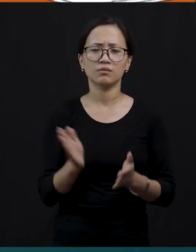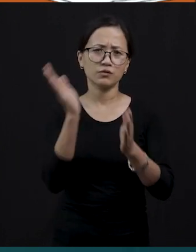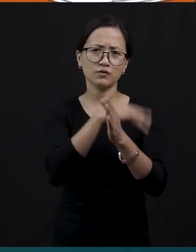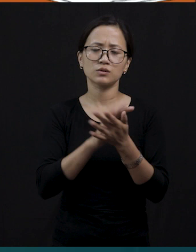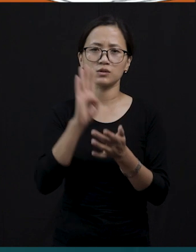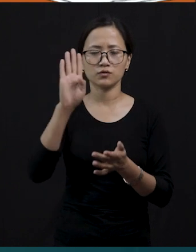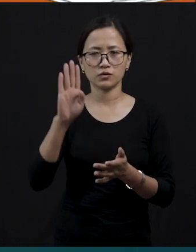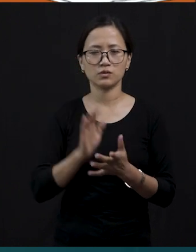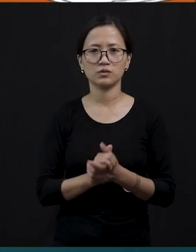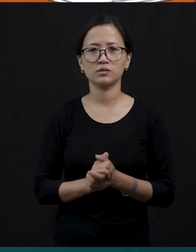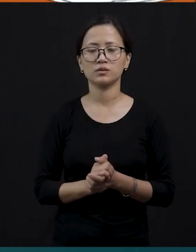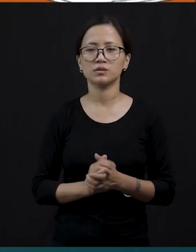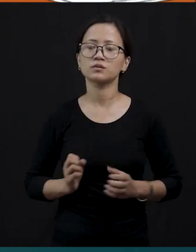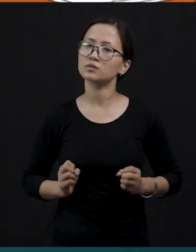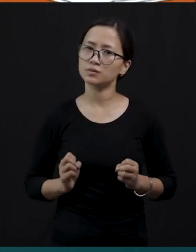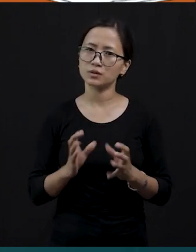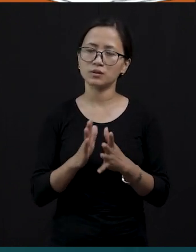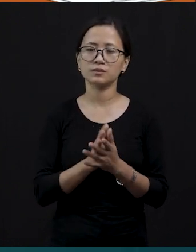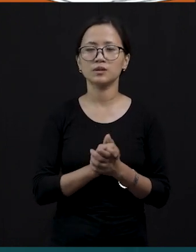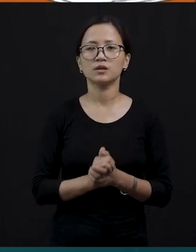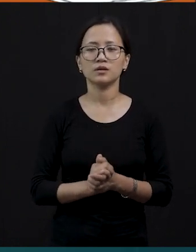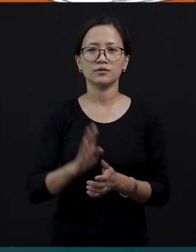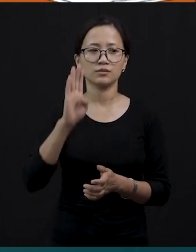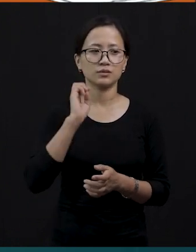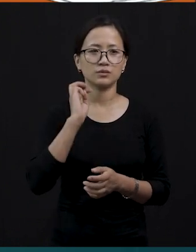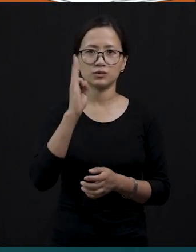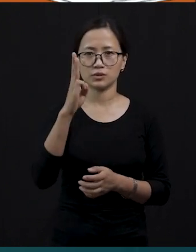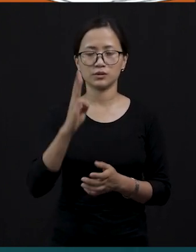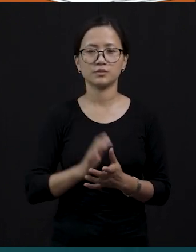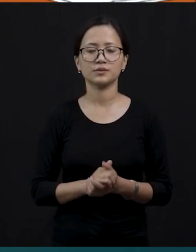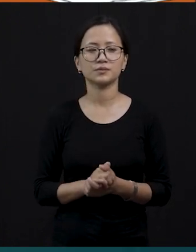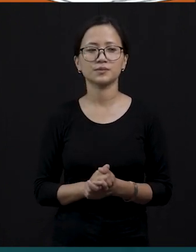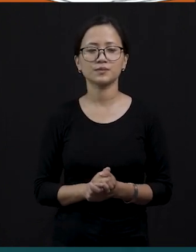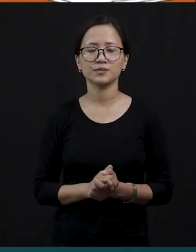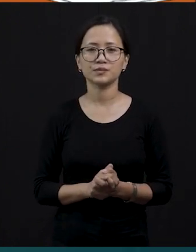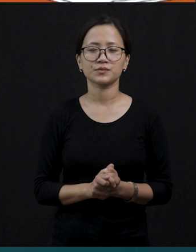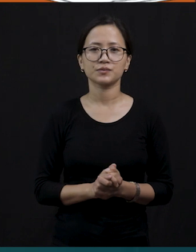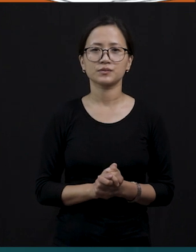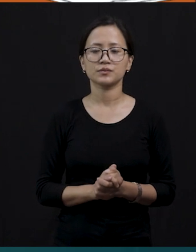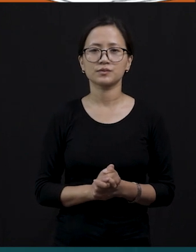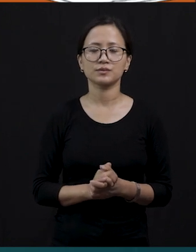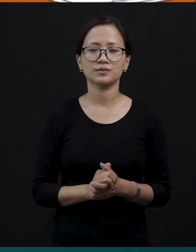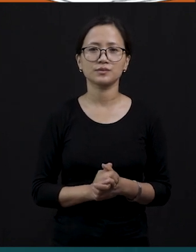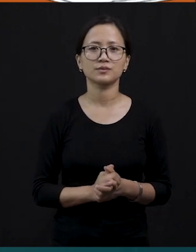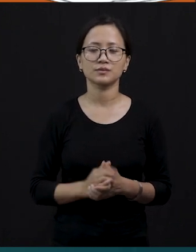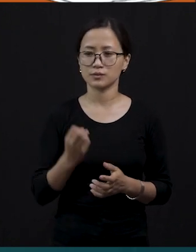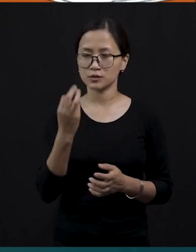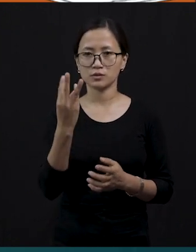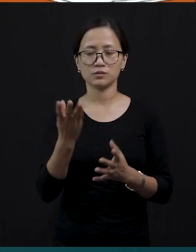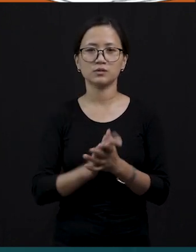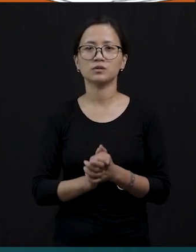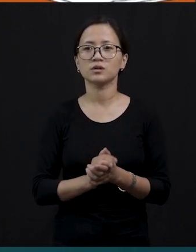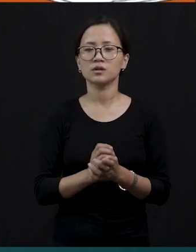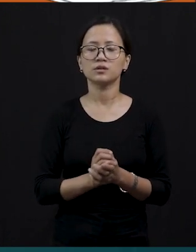was 4, now it will become how much, children? It will become 3, right? So the